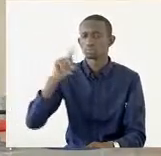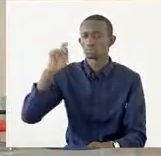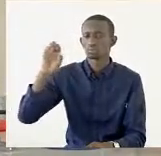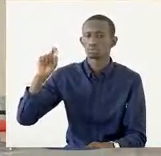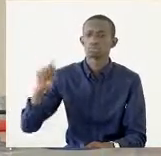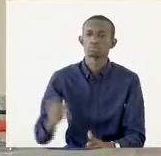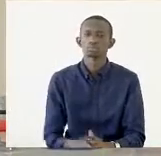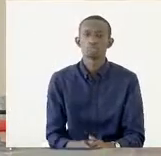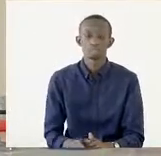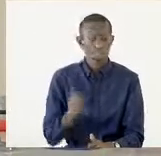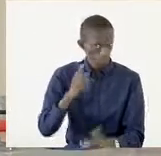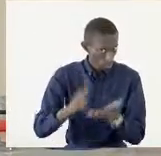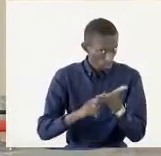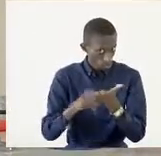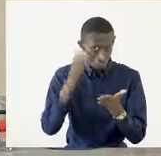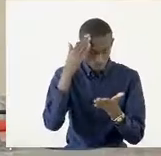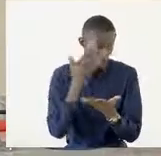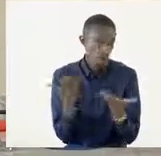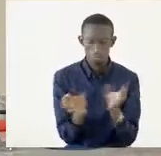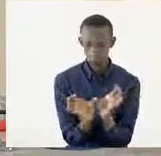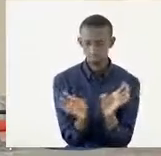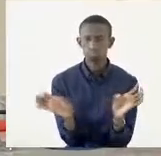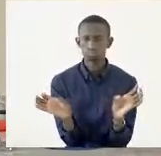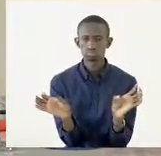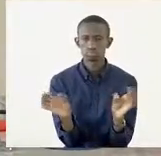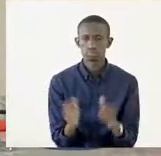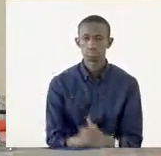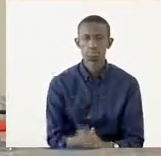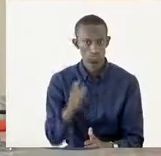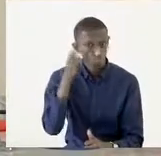to distinguish, remember,